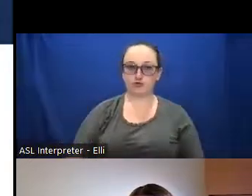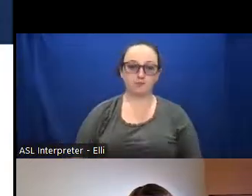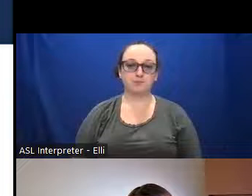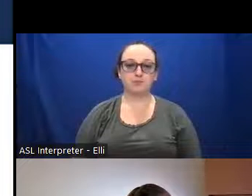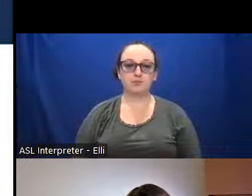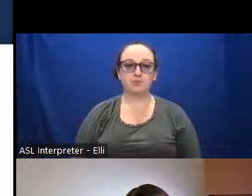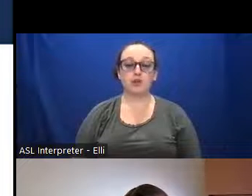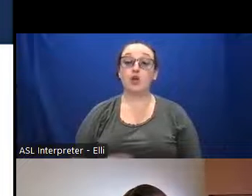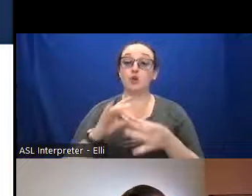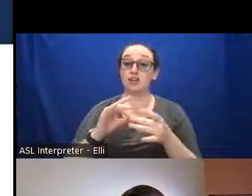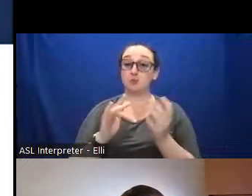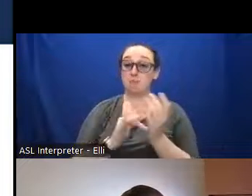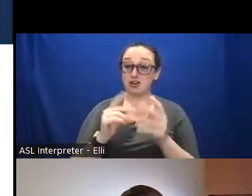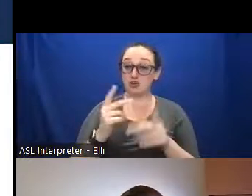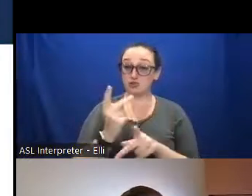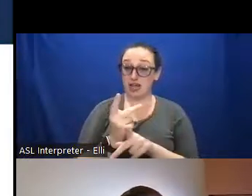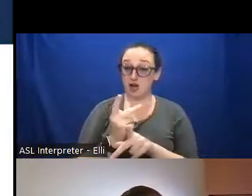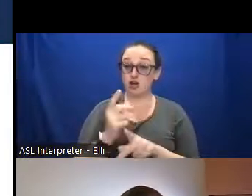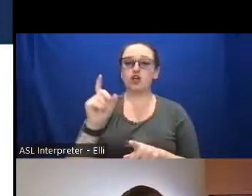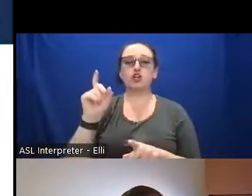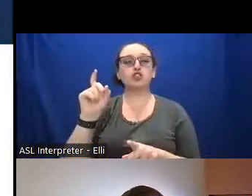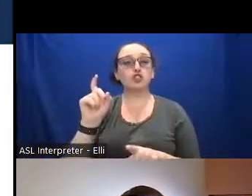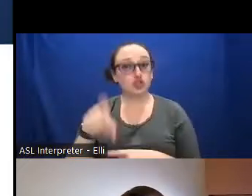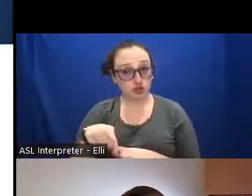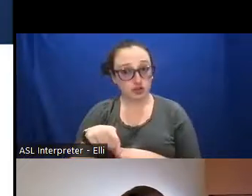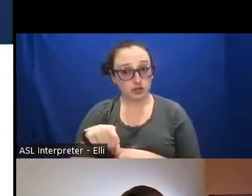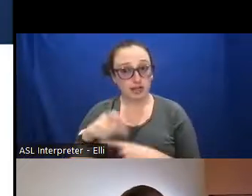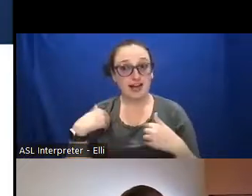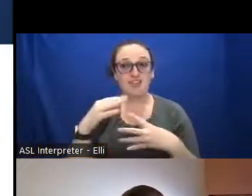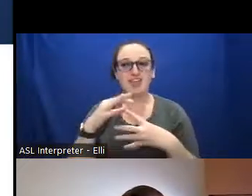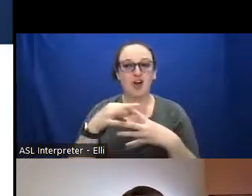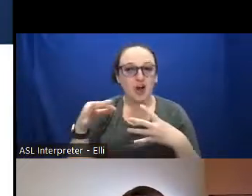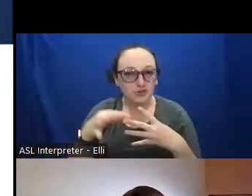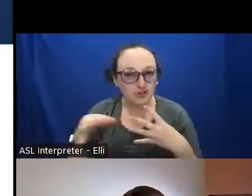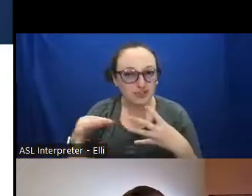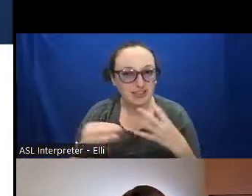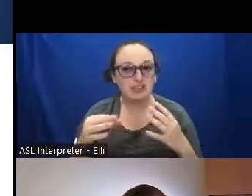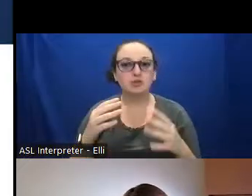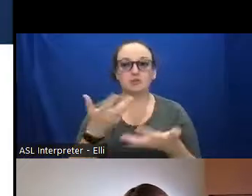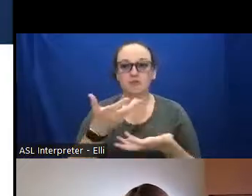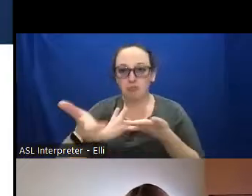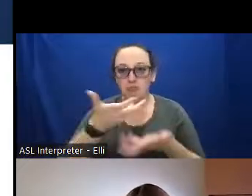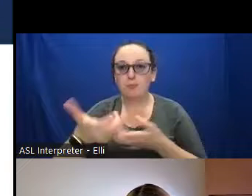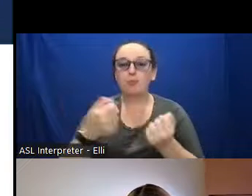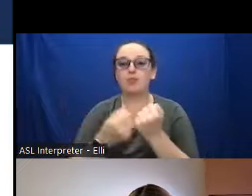With the medical care, they should also be provided with the option of engaging with an advocate if they want